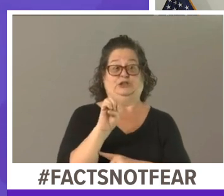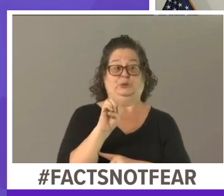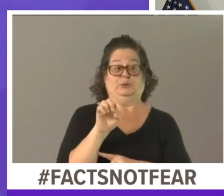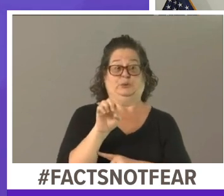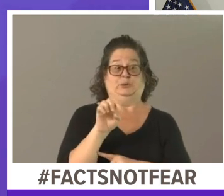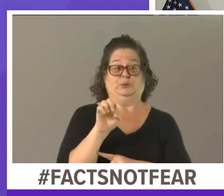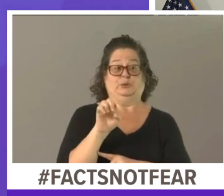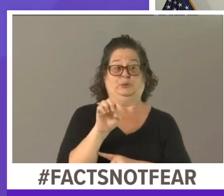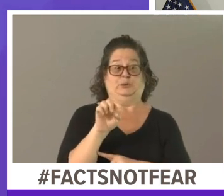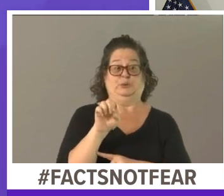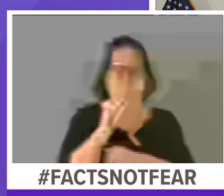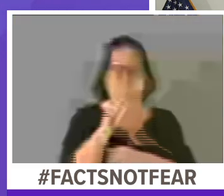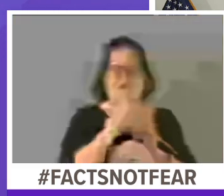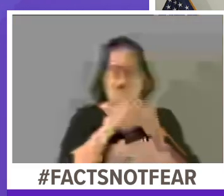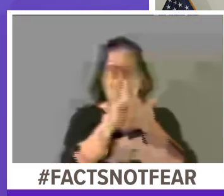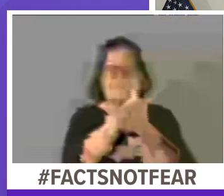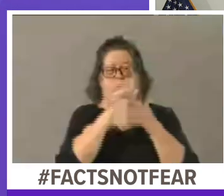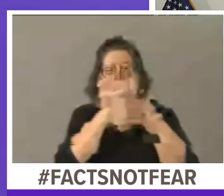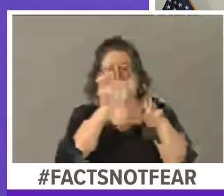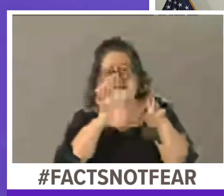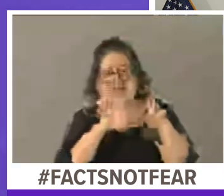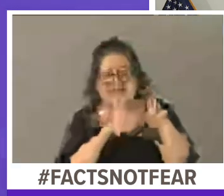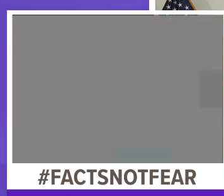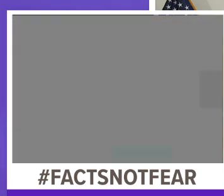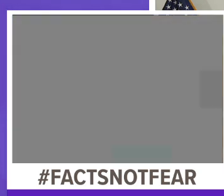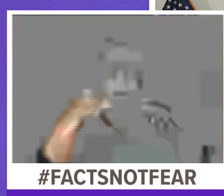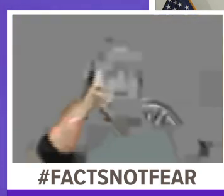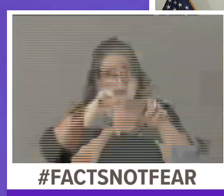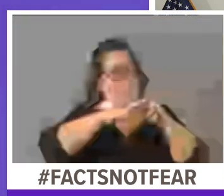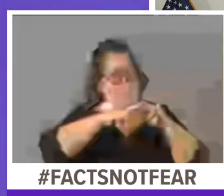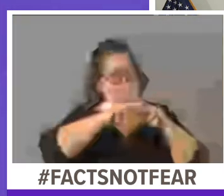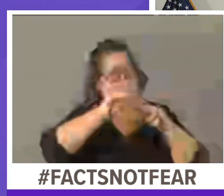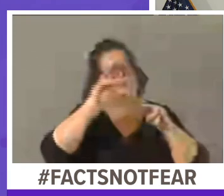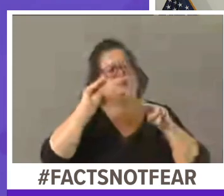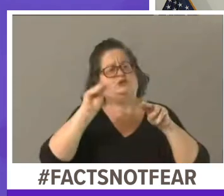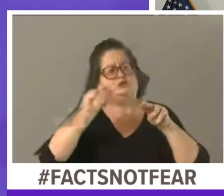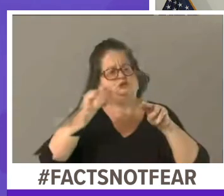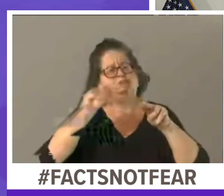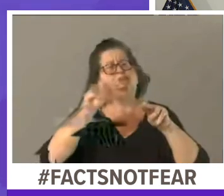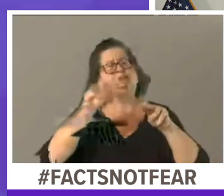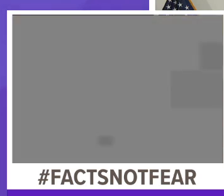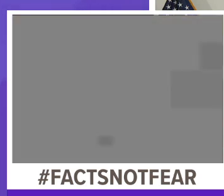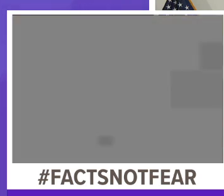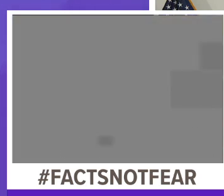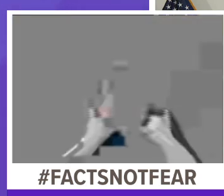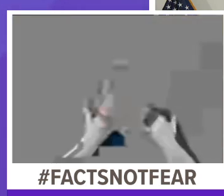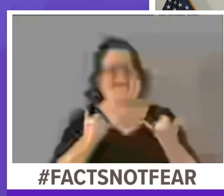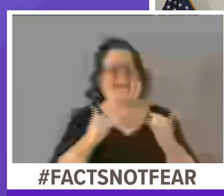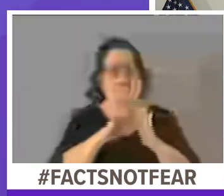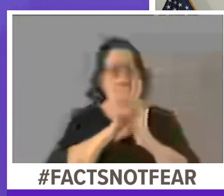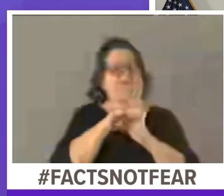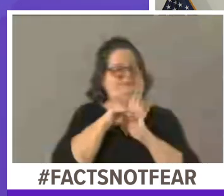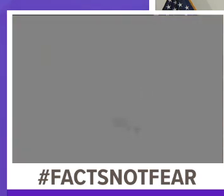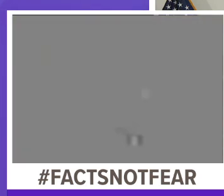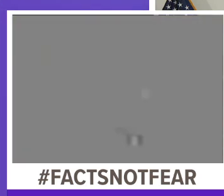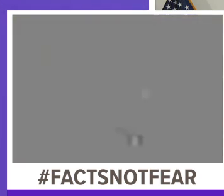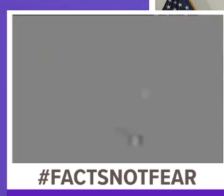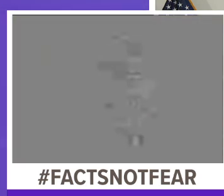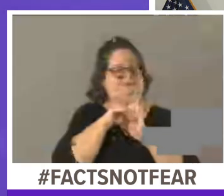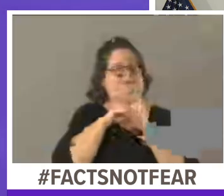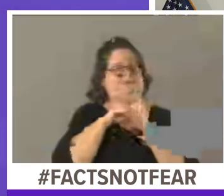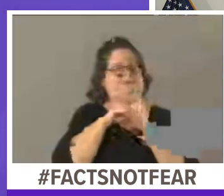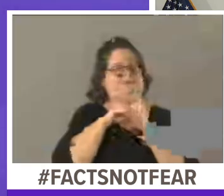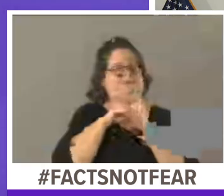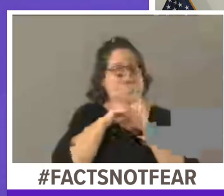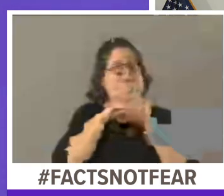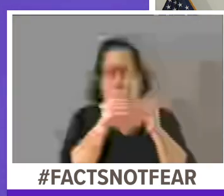was above 20 for several weeks. We now have it trending downward, and we need to continue